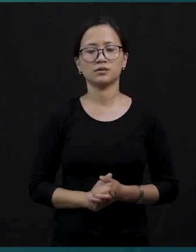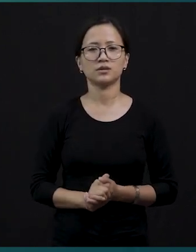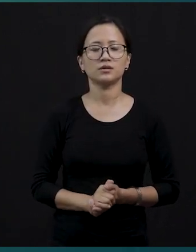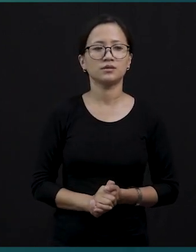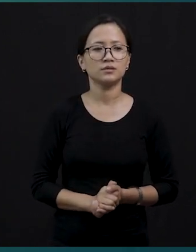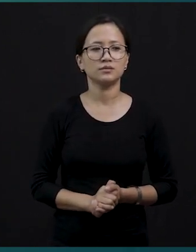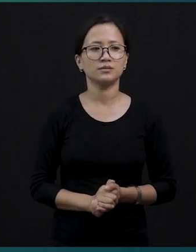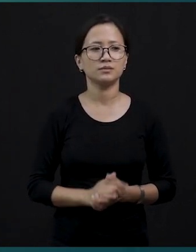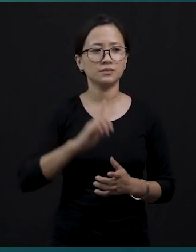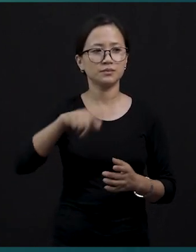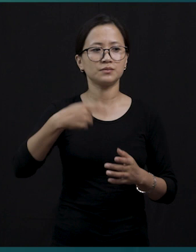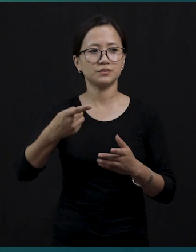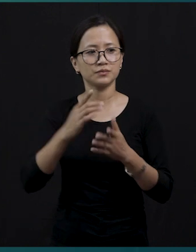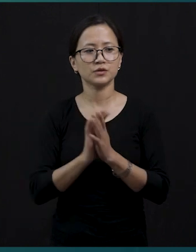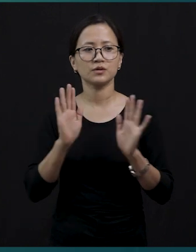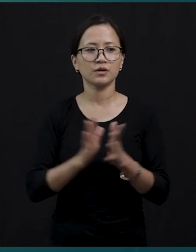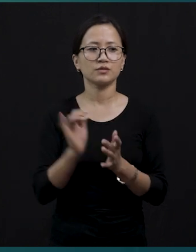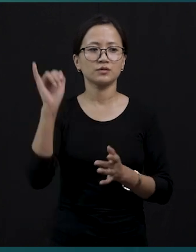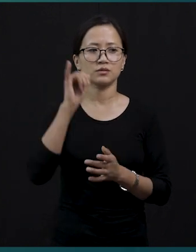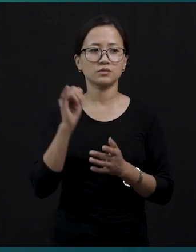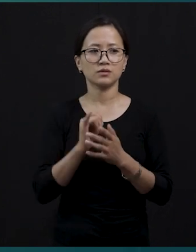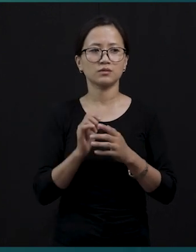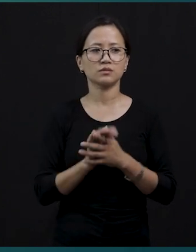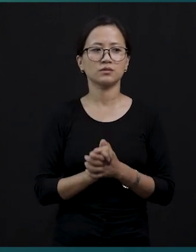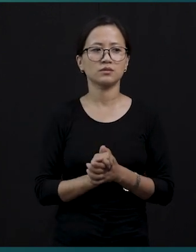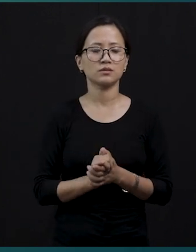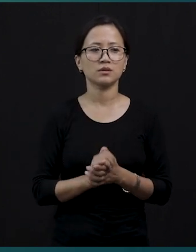5,958, right? Then next you have